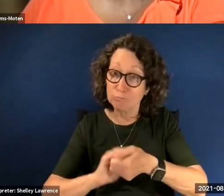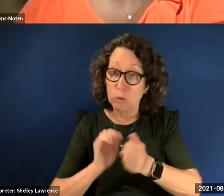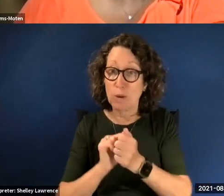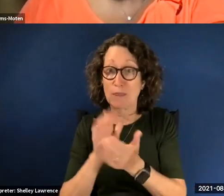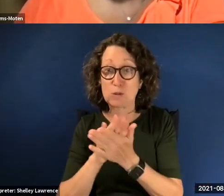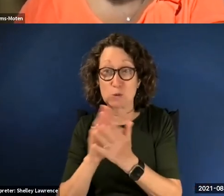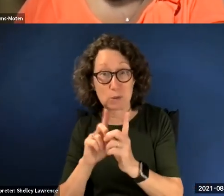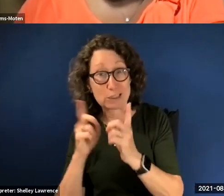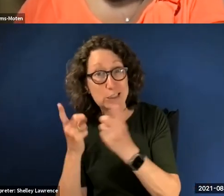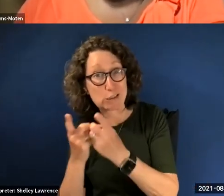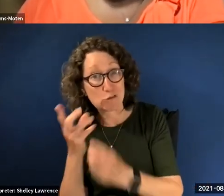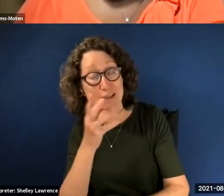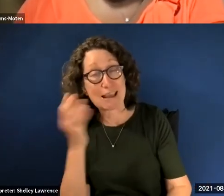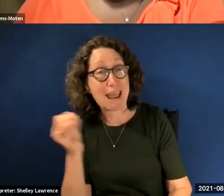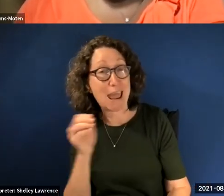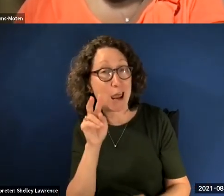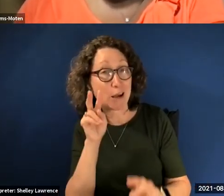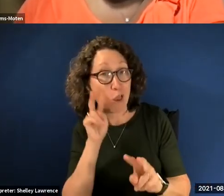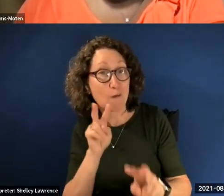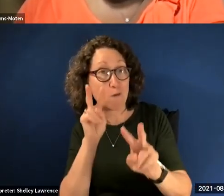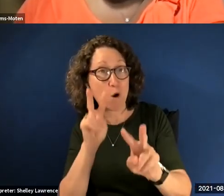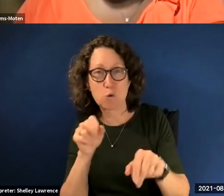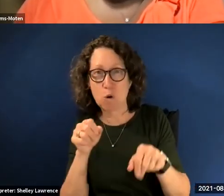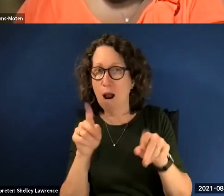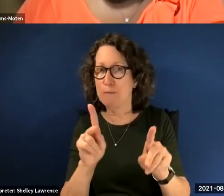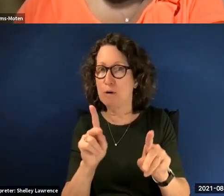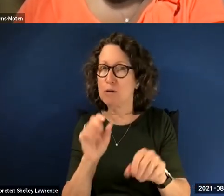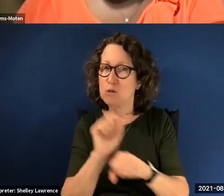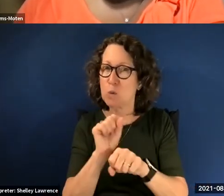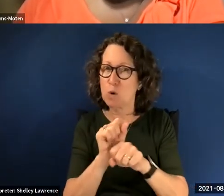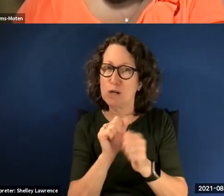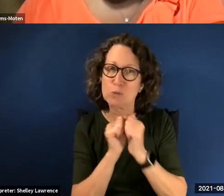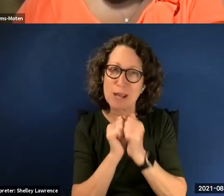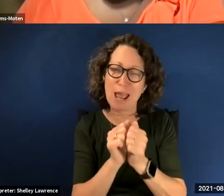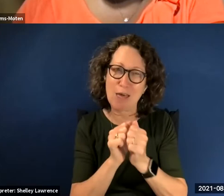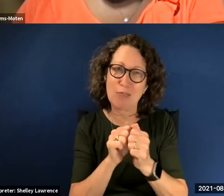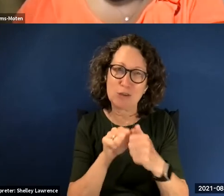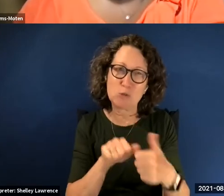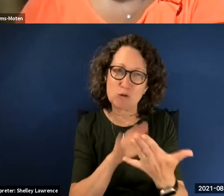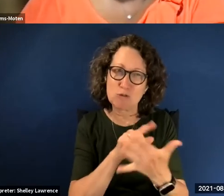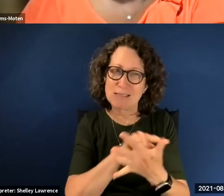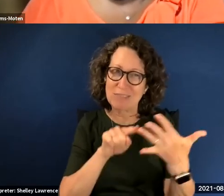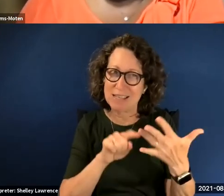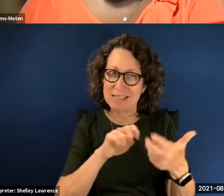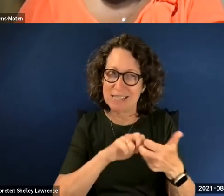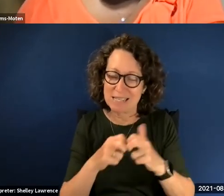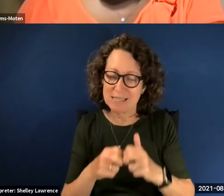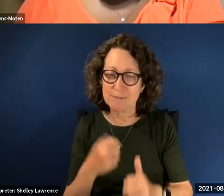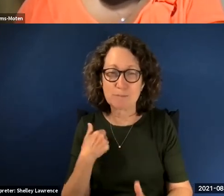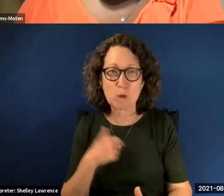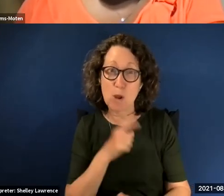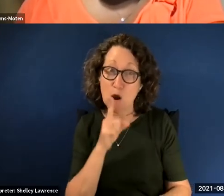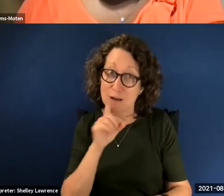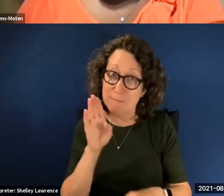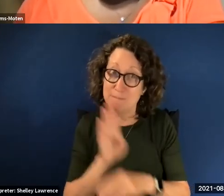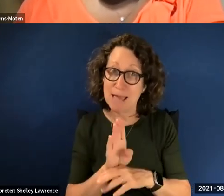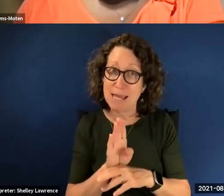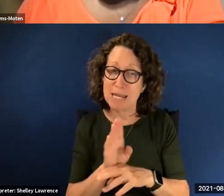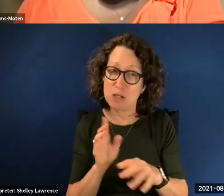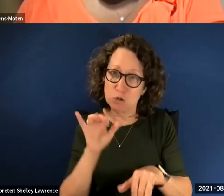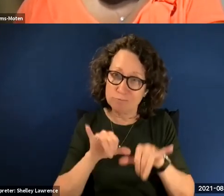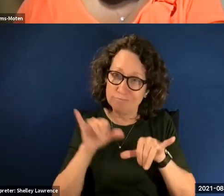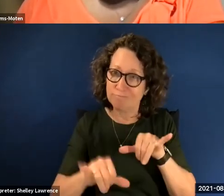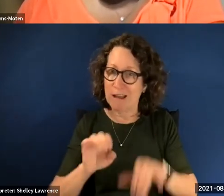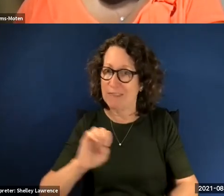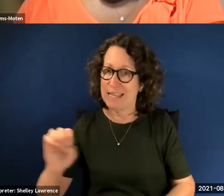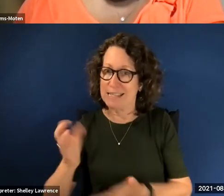district and look forward to opportunities to work together to address these needs. We are committed to remaining on the east